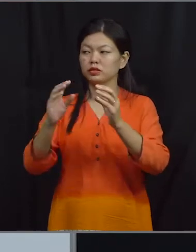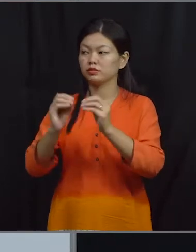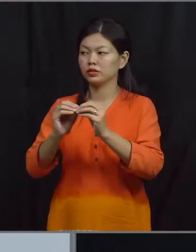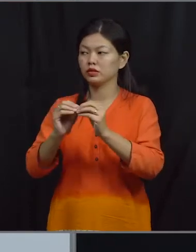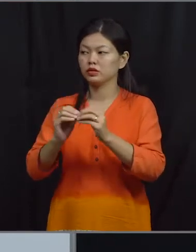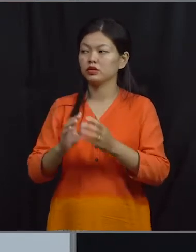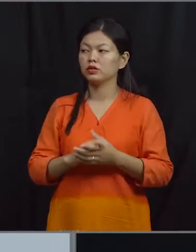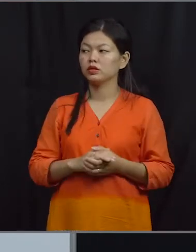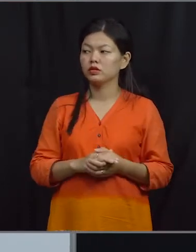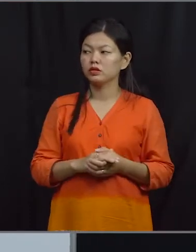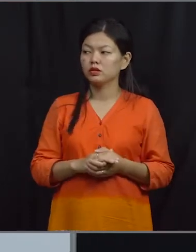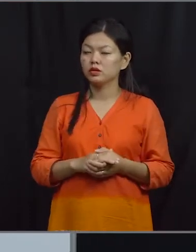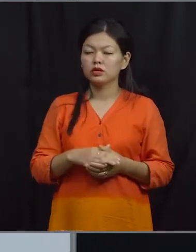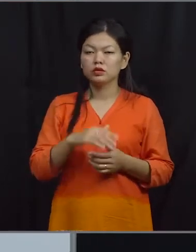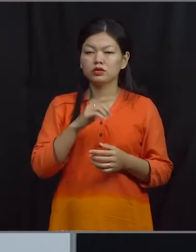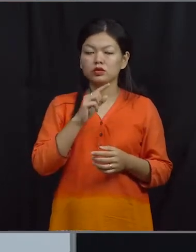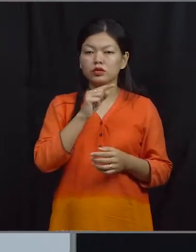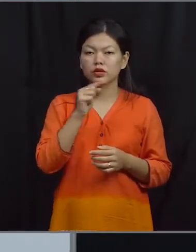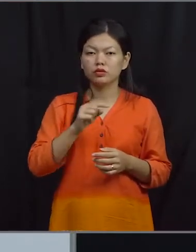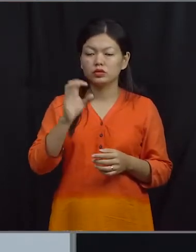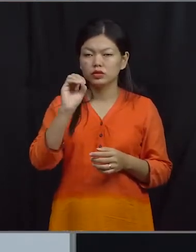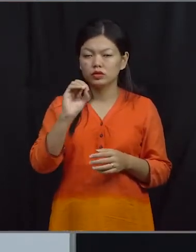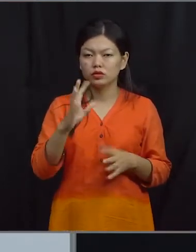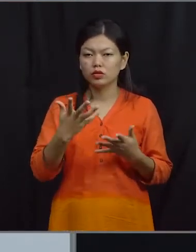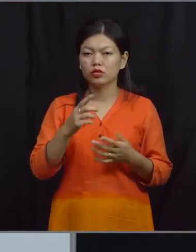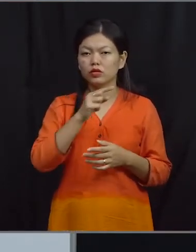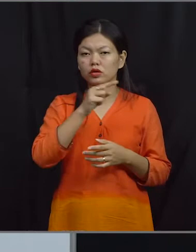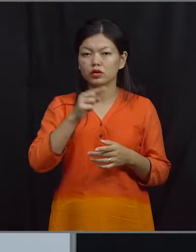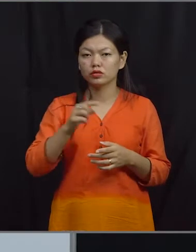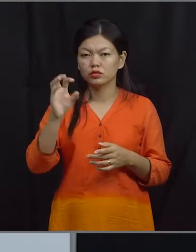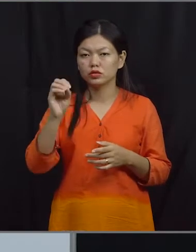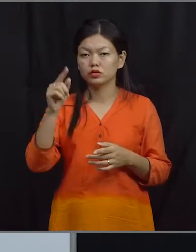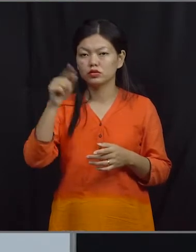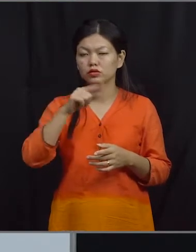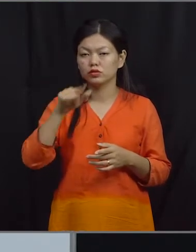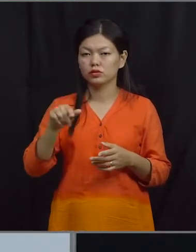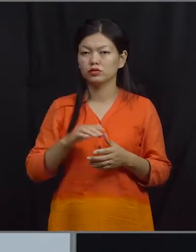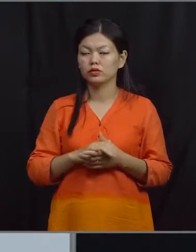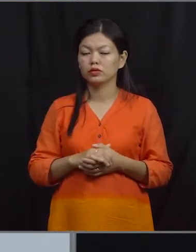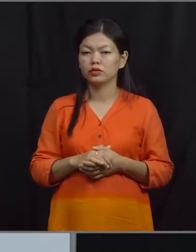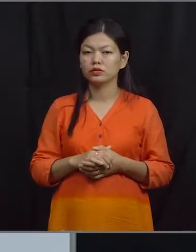0 or not equal to 0, isn't it? Okay. And here,